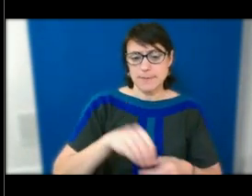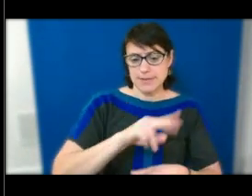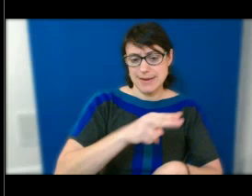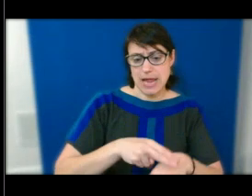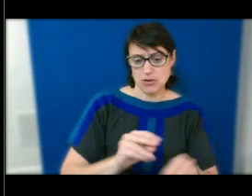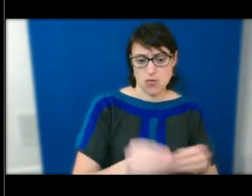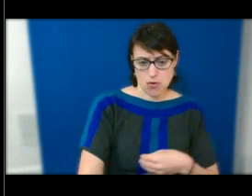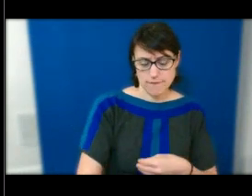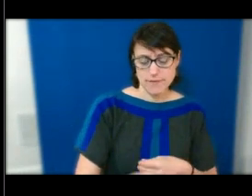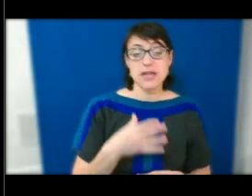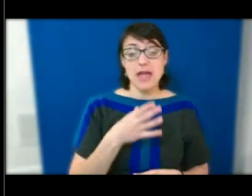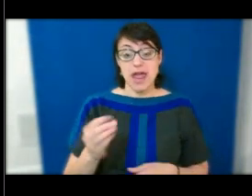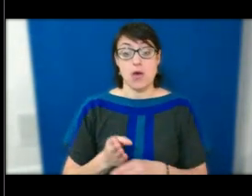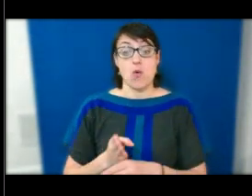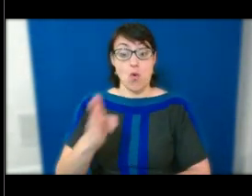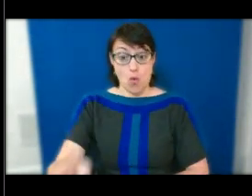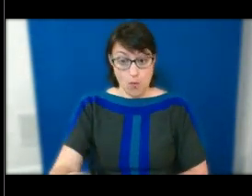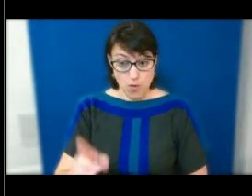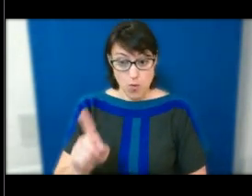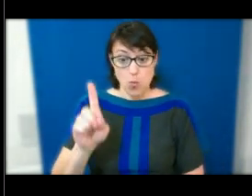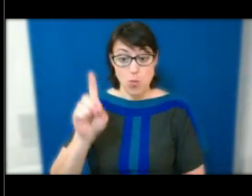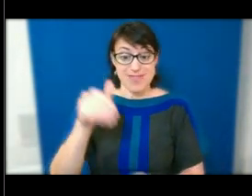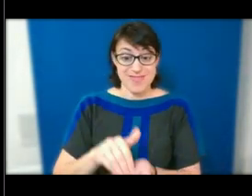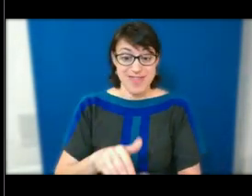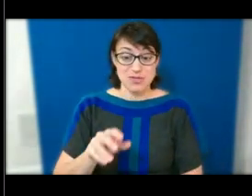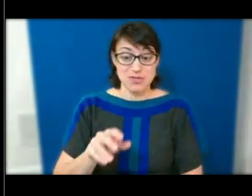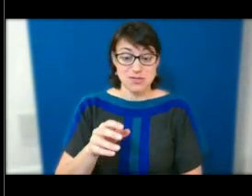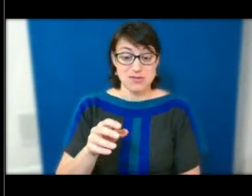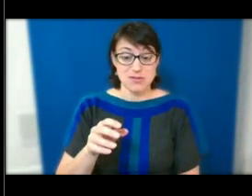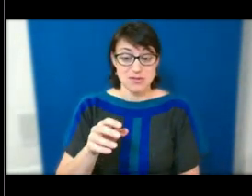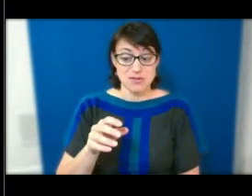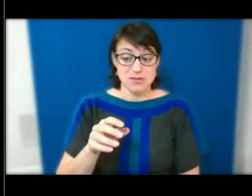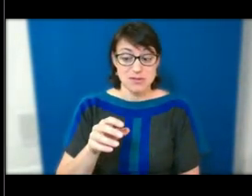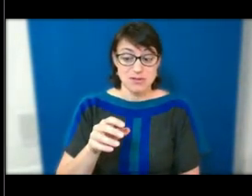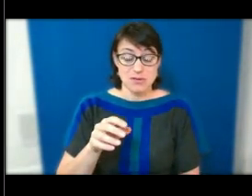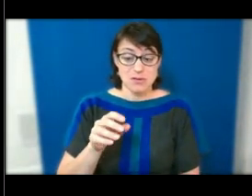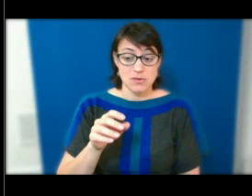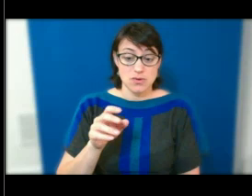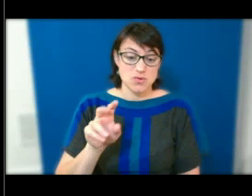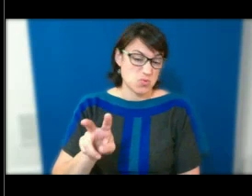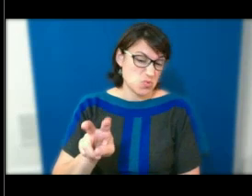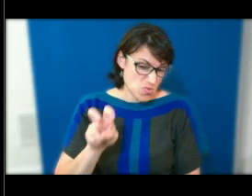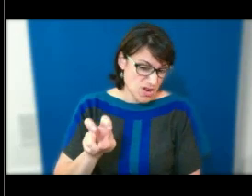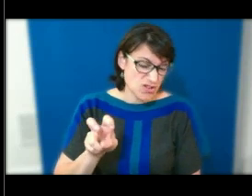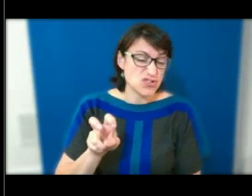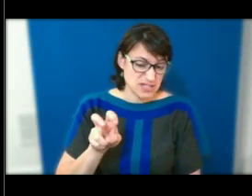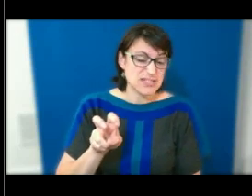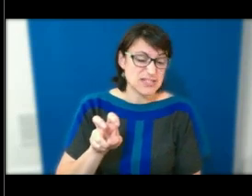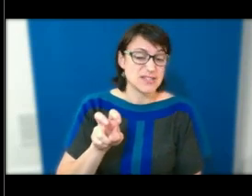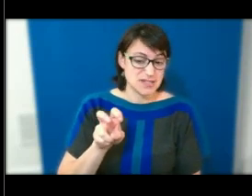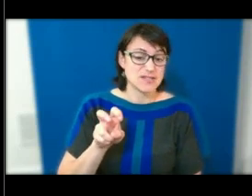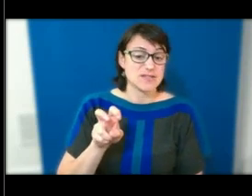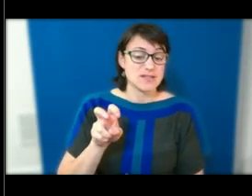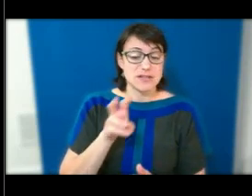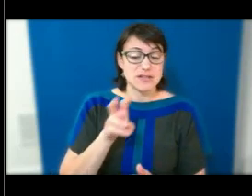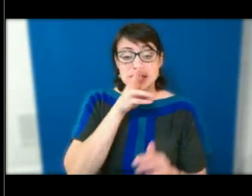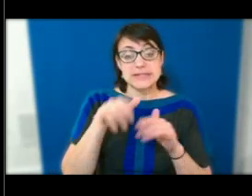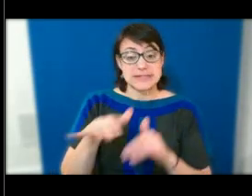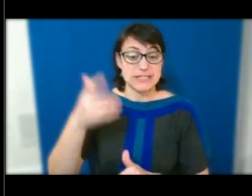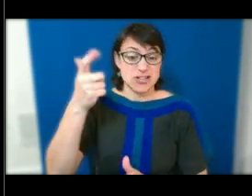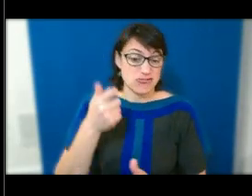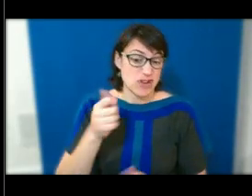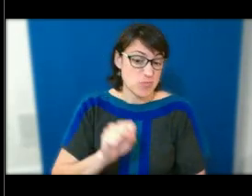got well over 1,000, 1,200 Sea Grant employees out around the country working in the